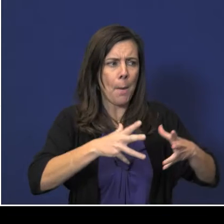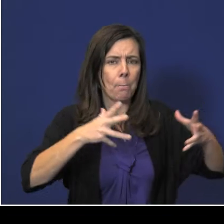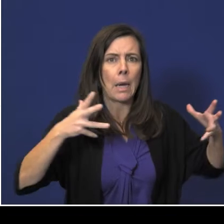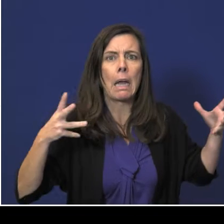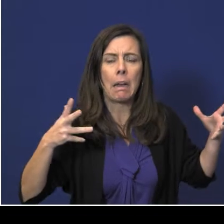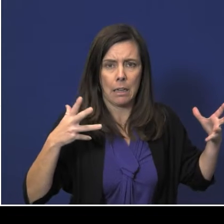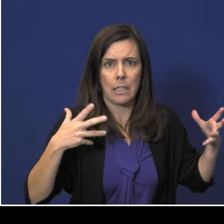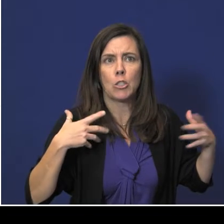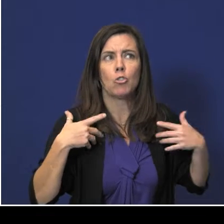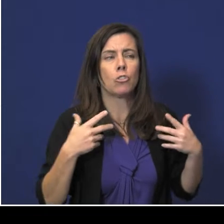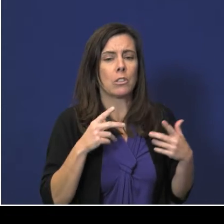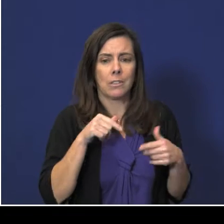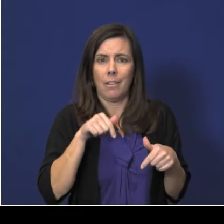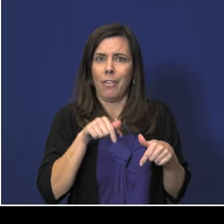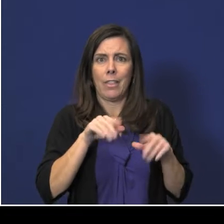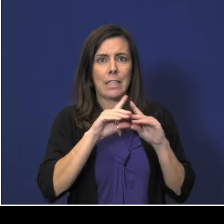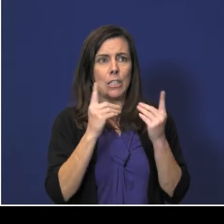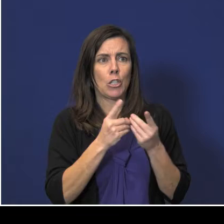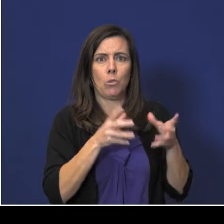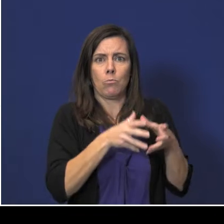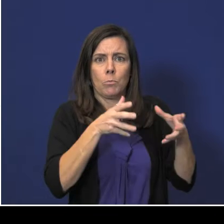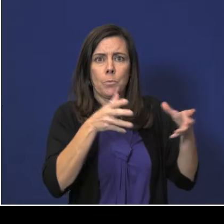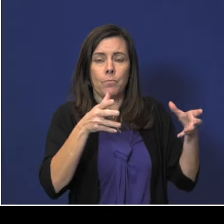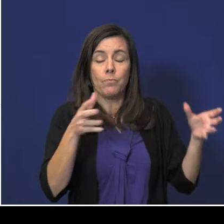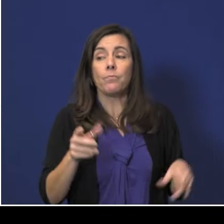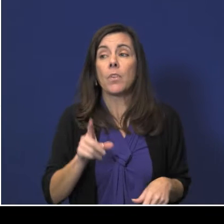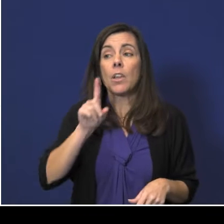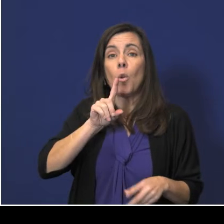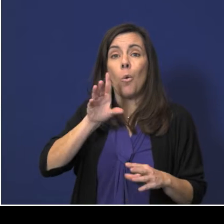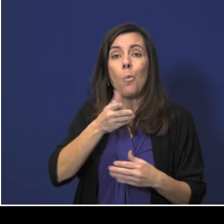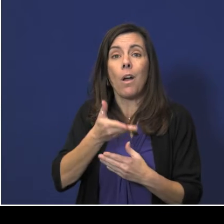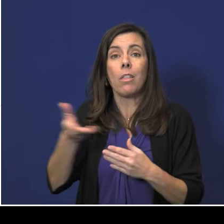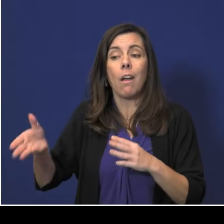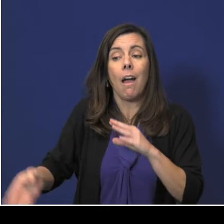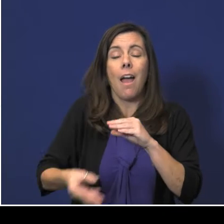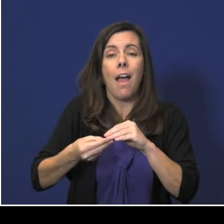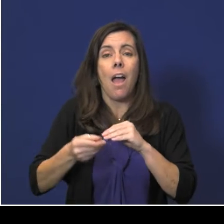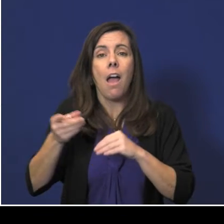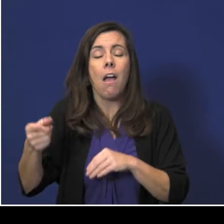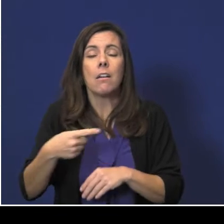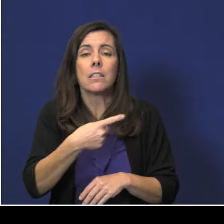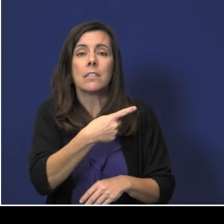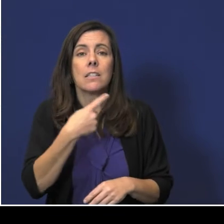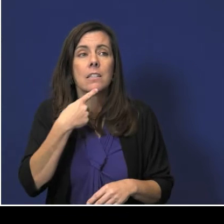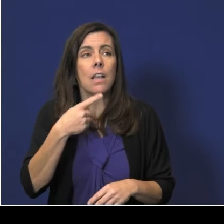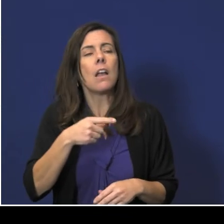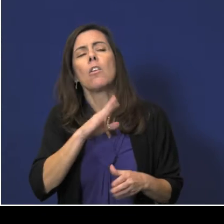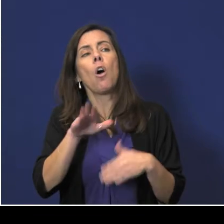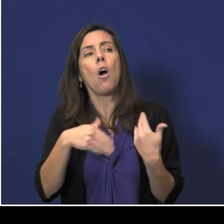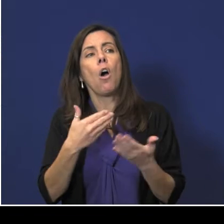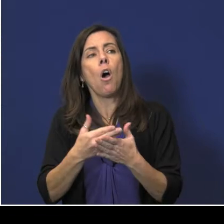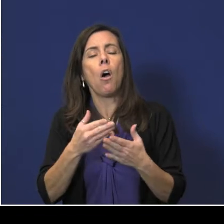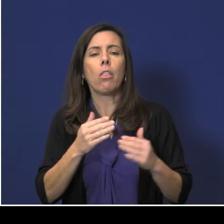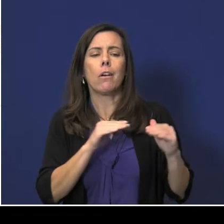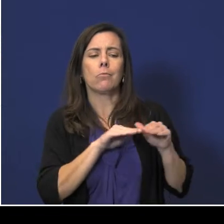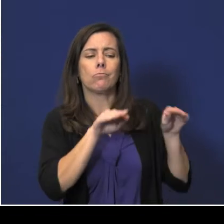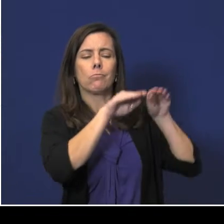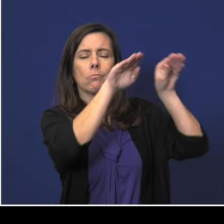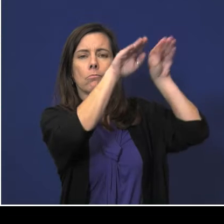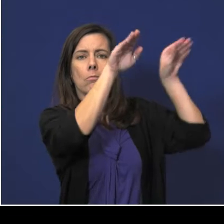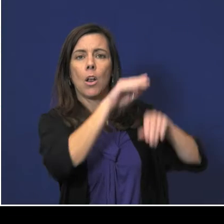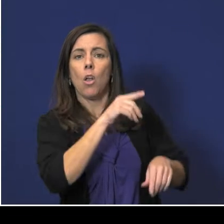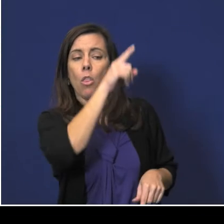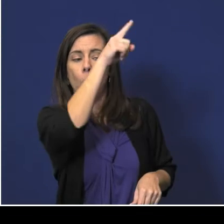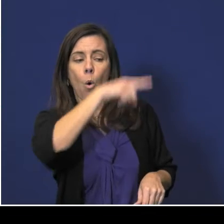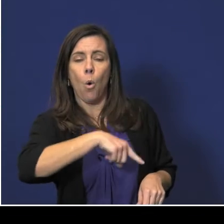growth. And one thing to just call out here, like Brandon was saying in regards to all the hierarchy, those, and again, from